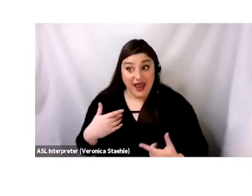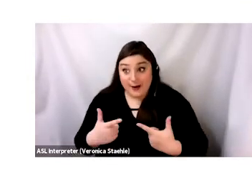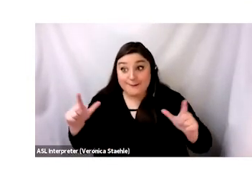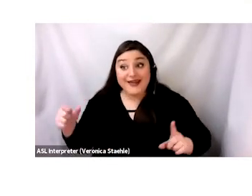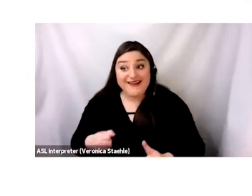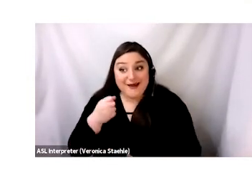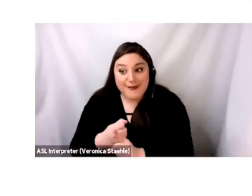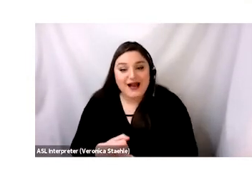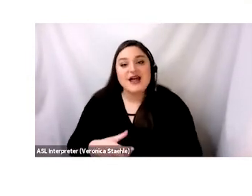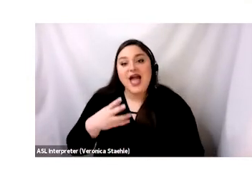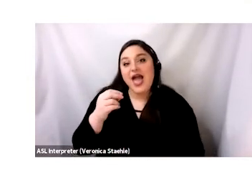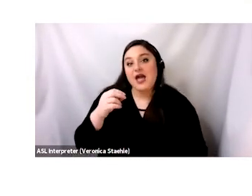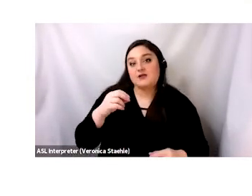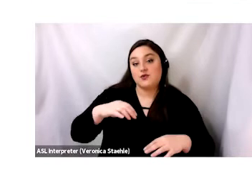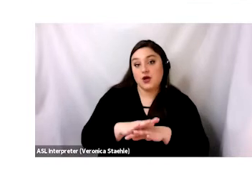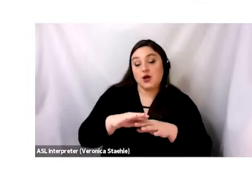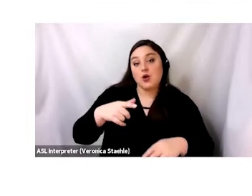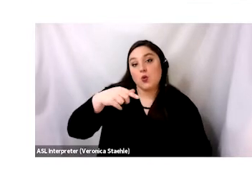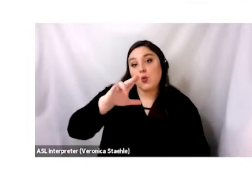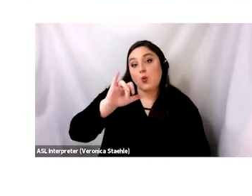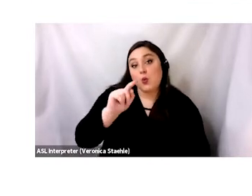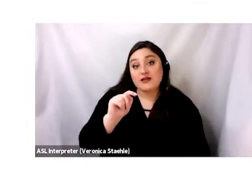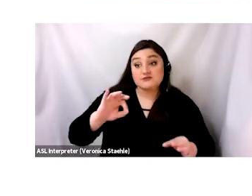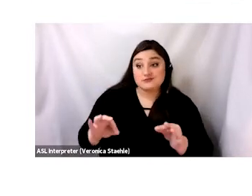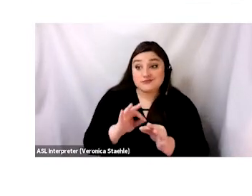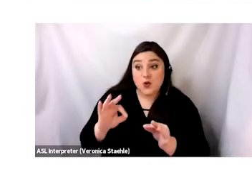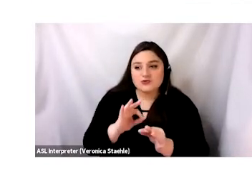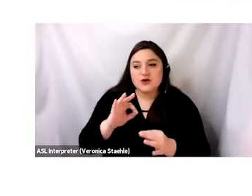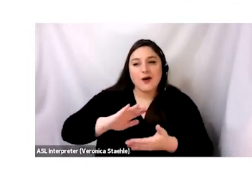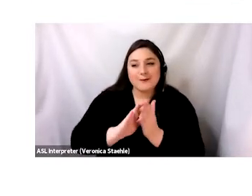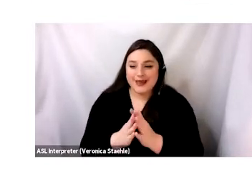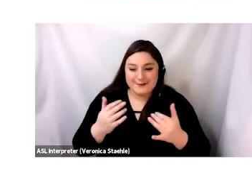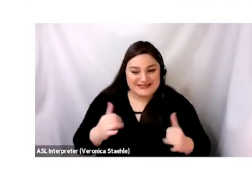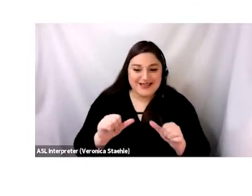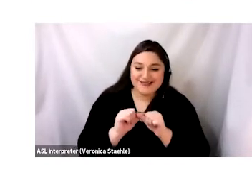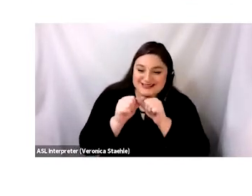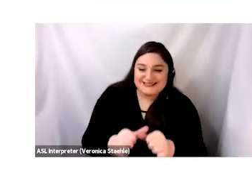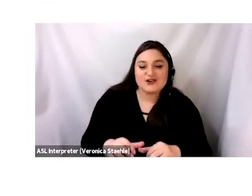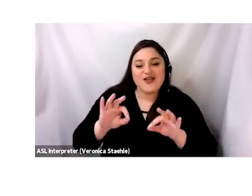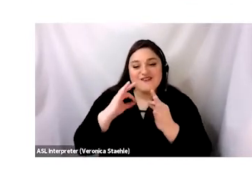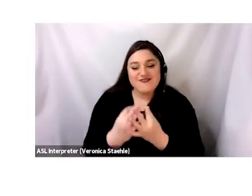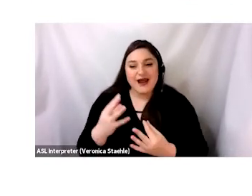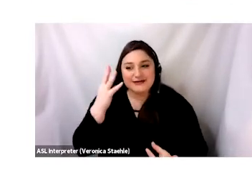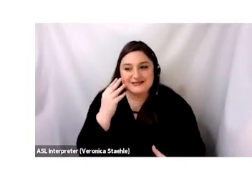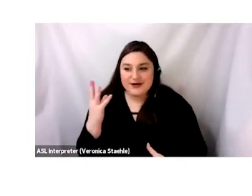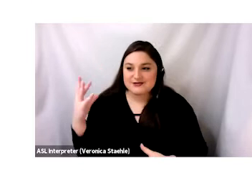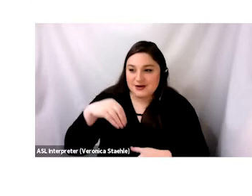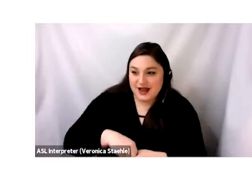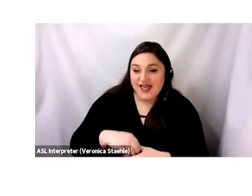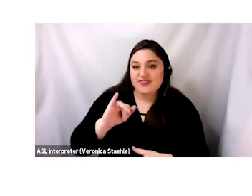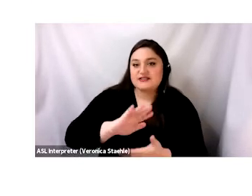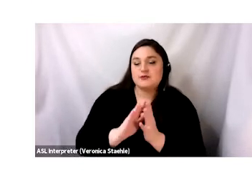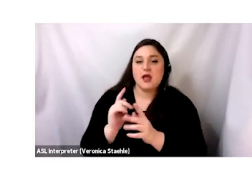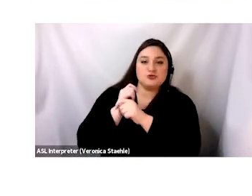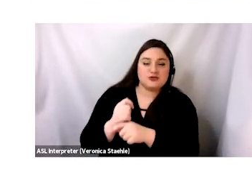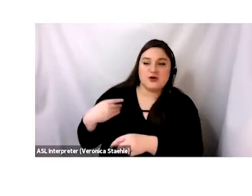used as an art form to reflect family experiences of migration and settlement, for example, and the tradition has been handed down through generations